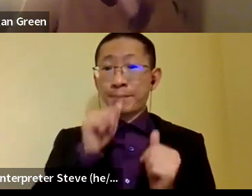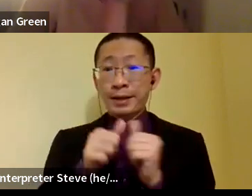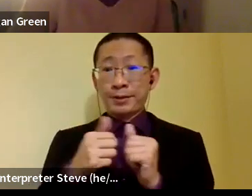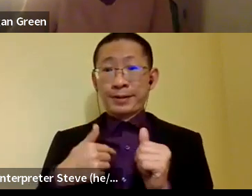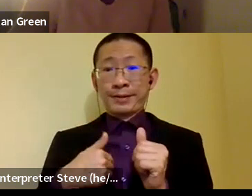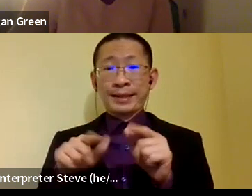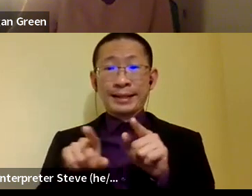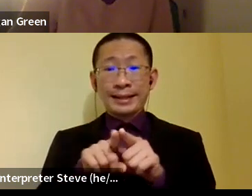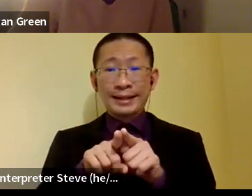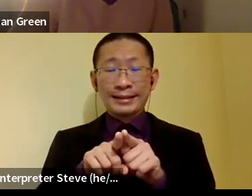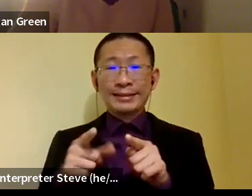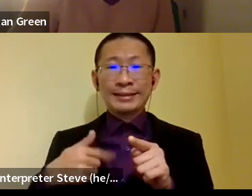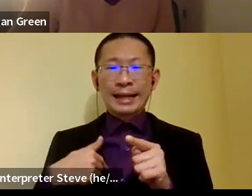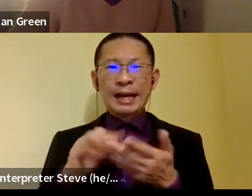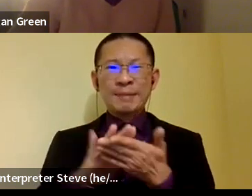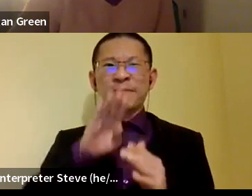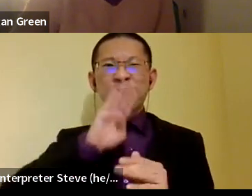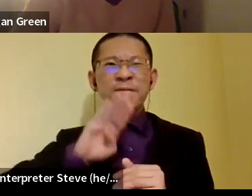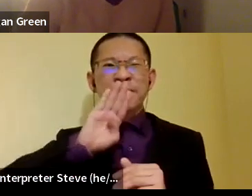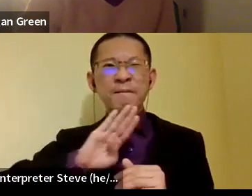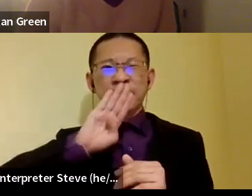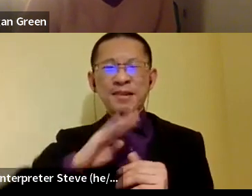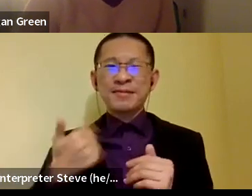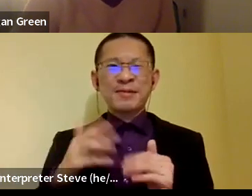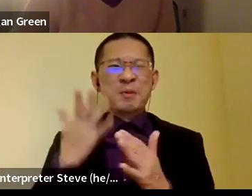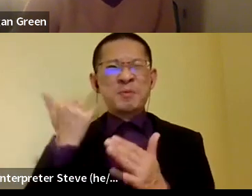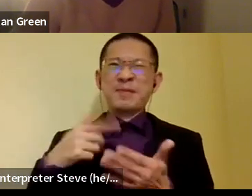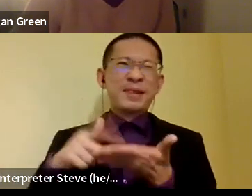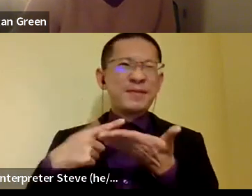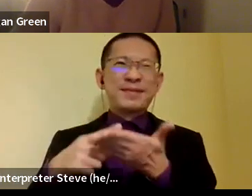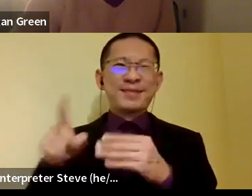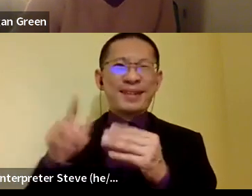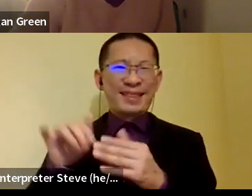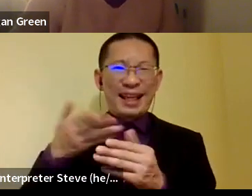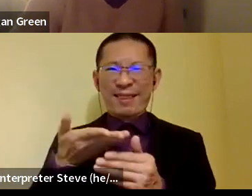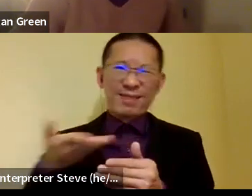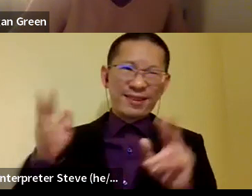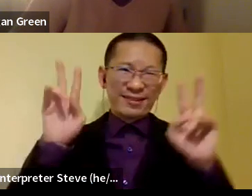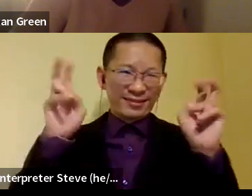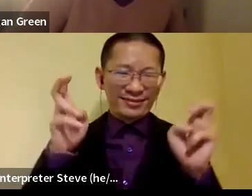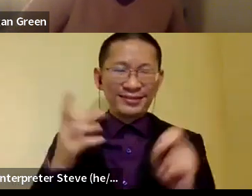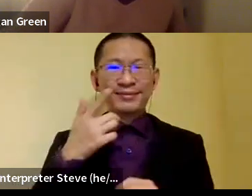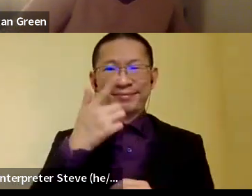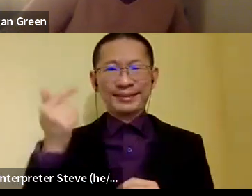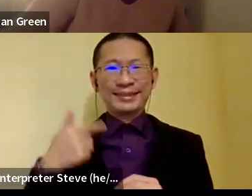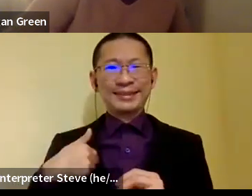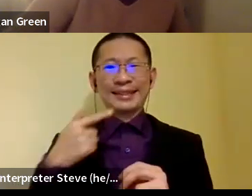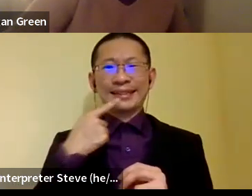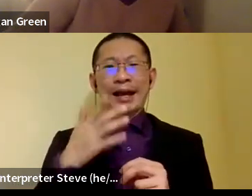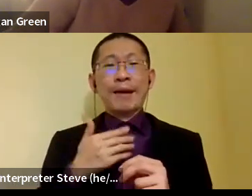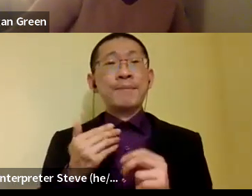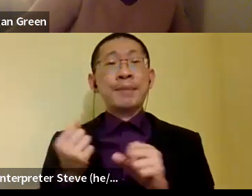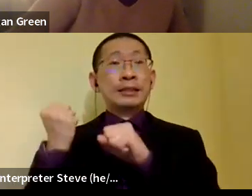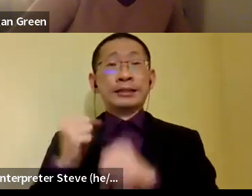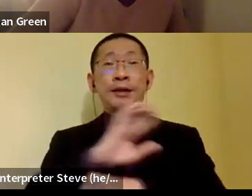as I like get really frustrated about why we have to talk about that thing. You know, because I as I said, like my superpower is